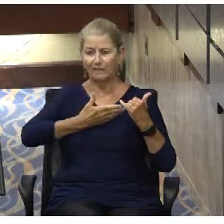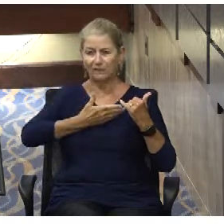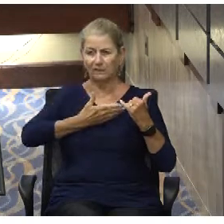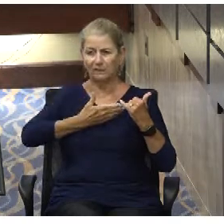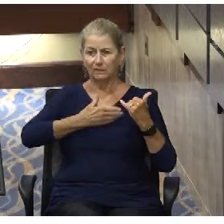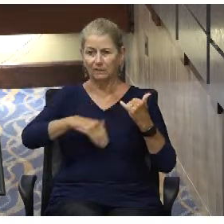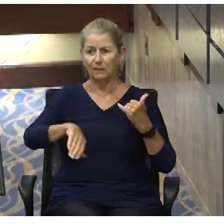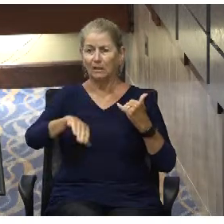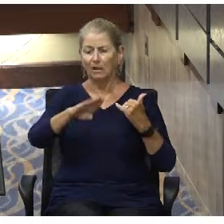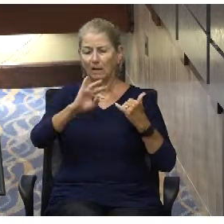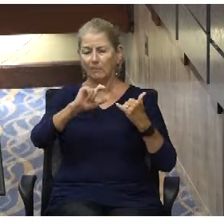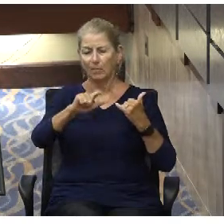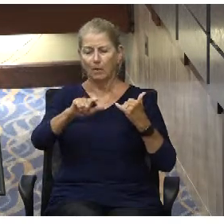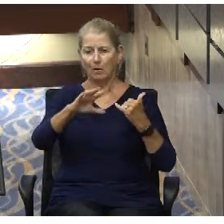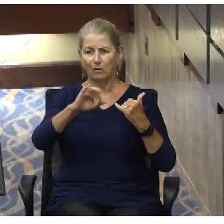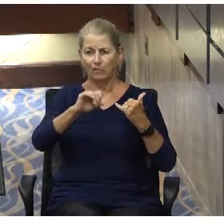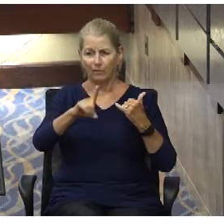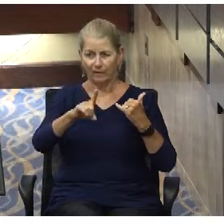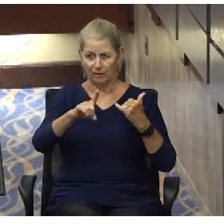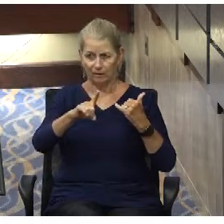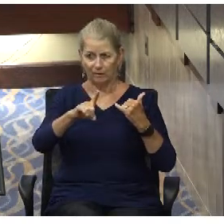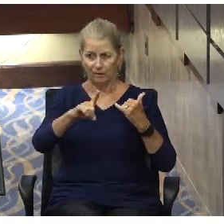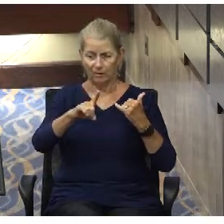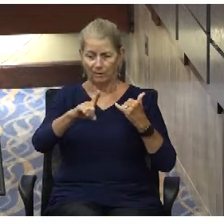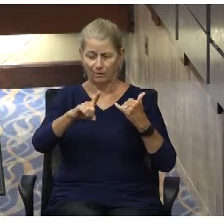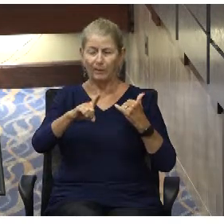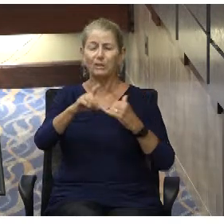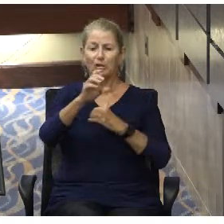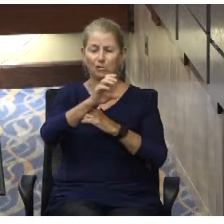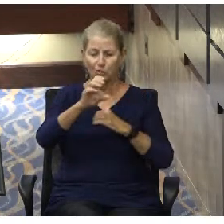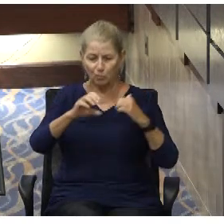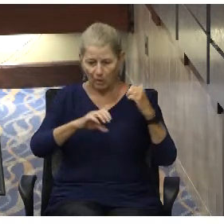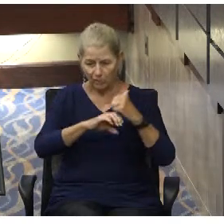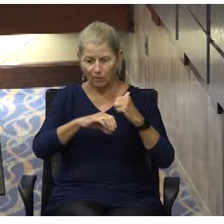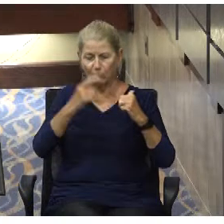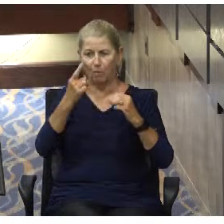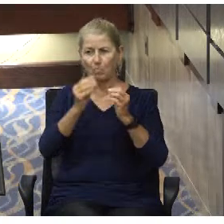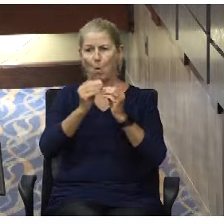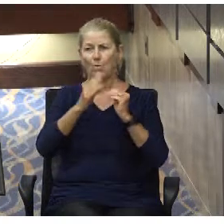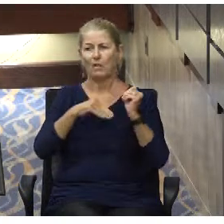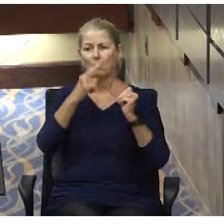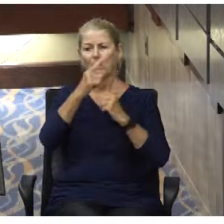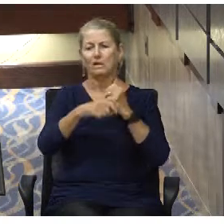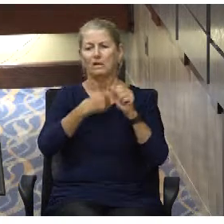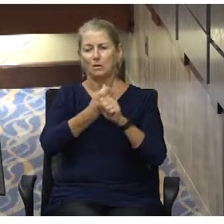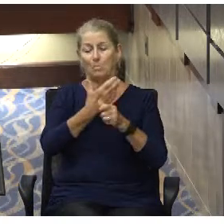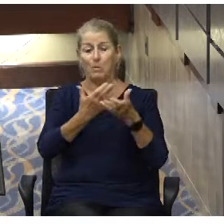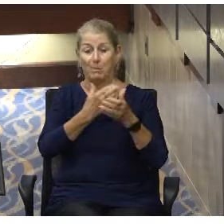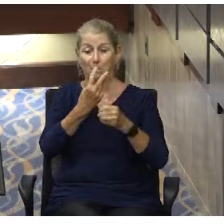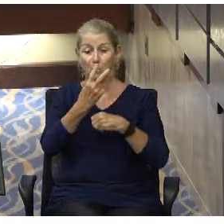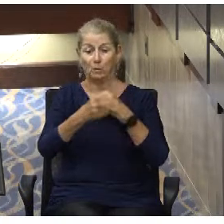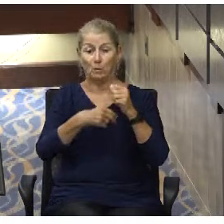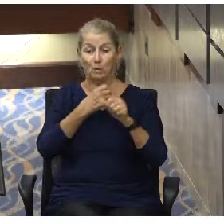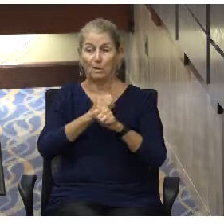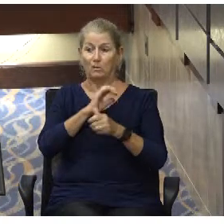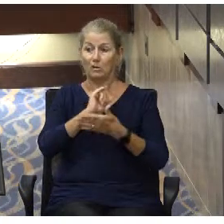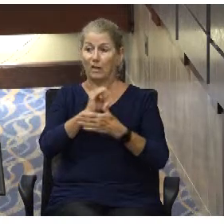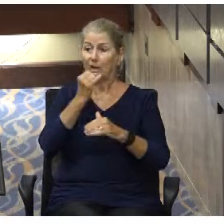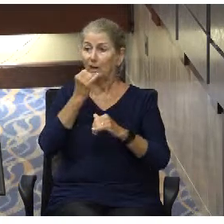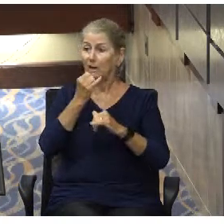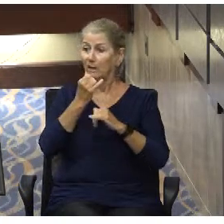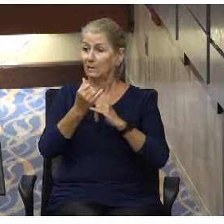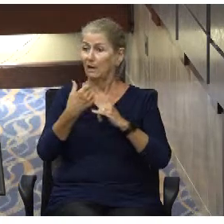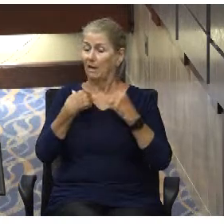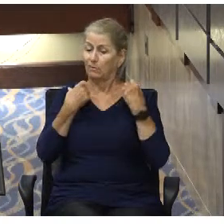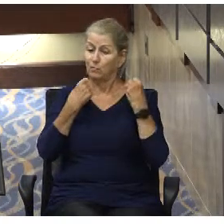ball fields that have been under construction for over a year, I think more like 2 years. I drove by there